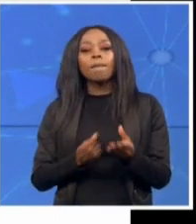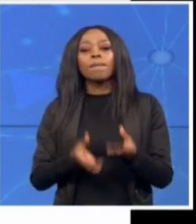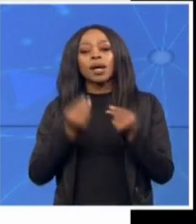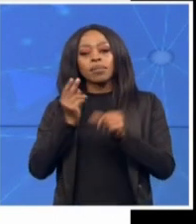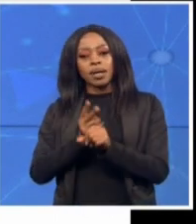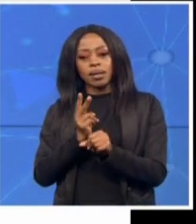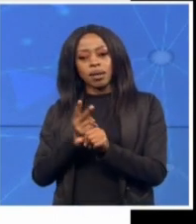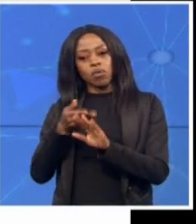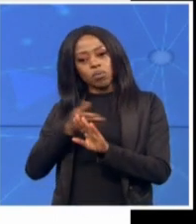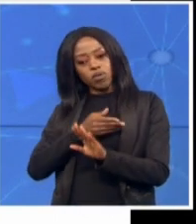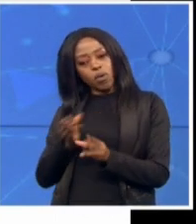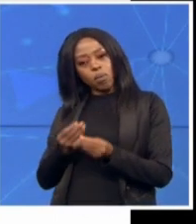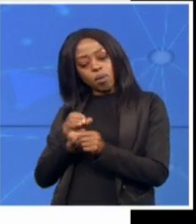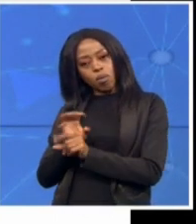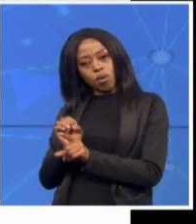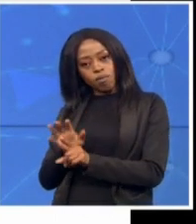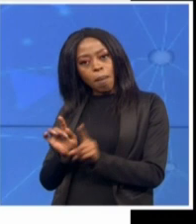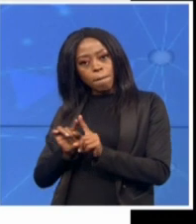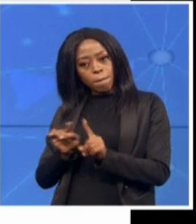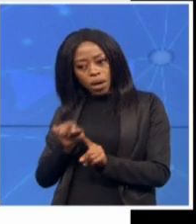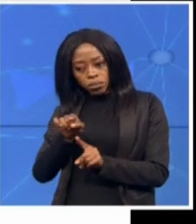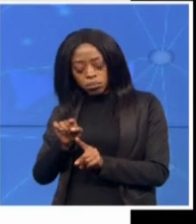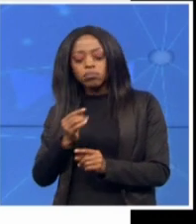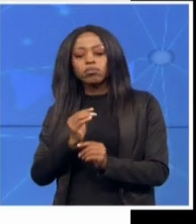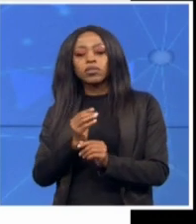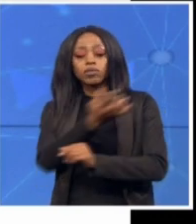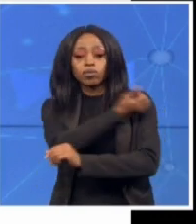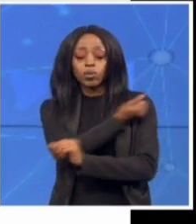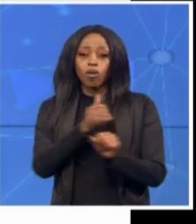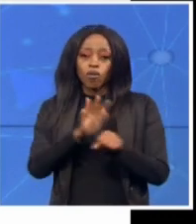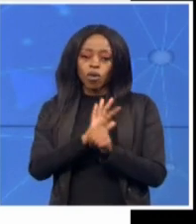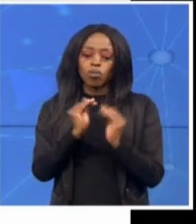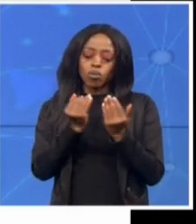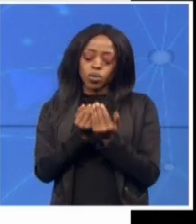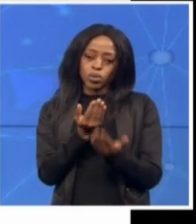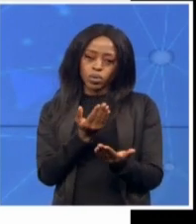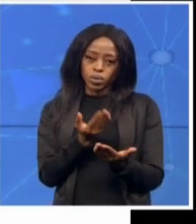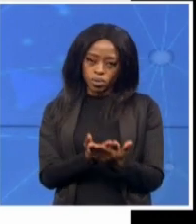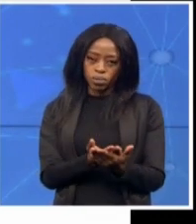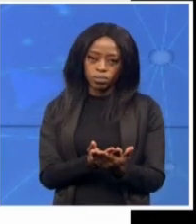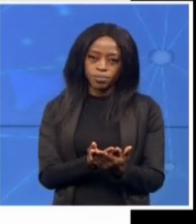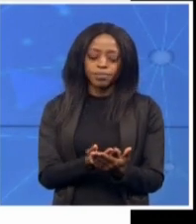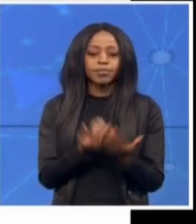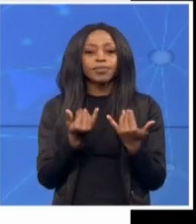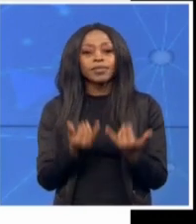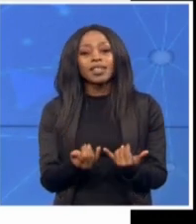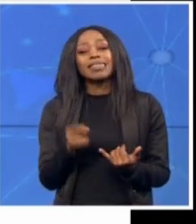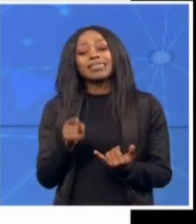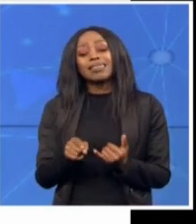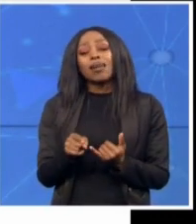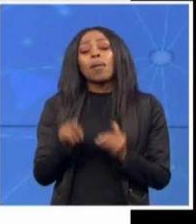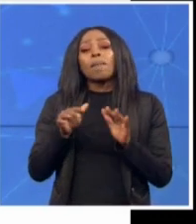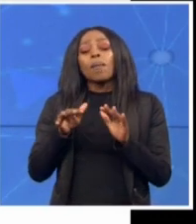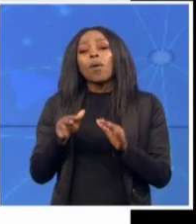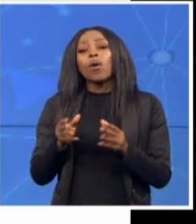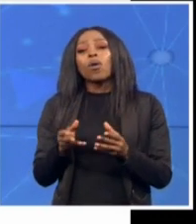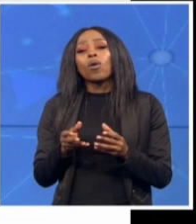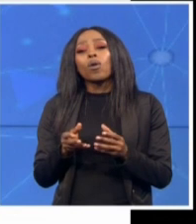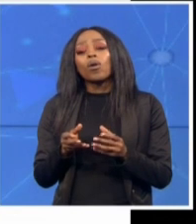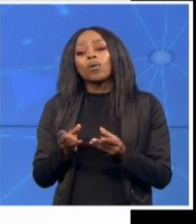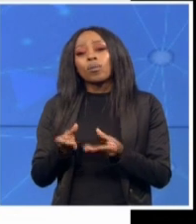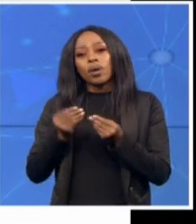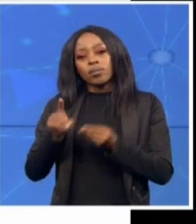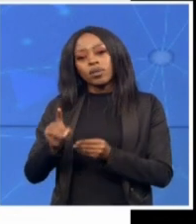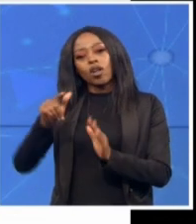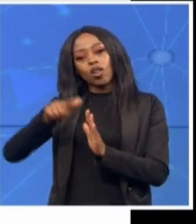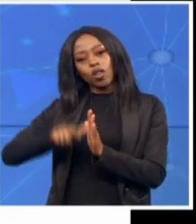full vaccination. The proportion of cases with severe disease has been much lower. It's still mainly due to younger people being infected and being at